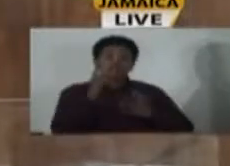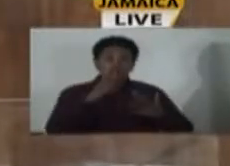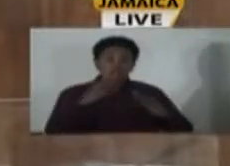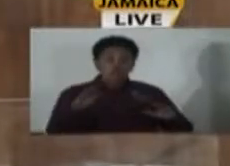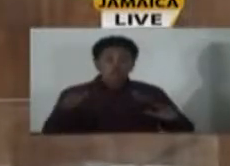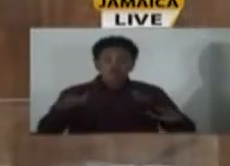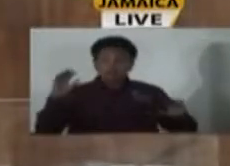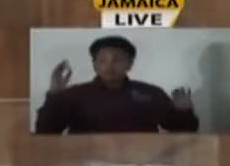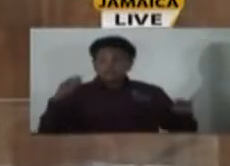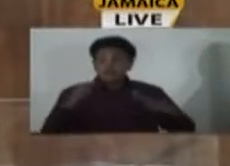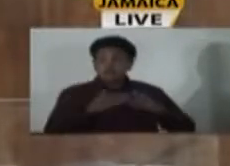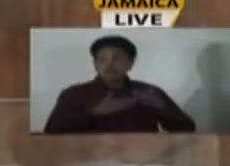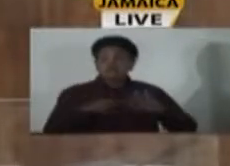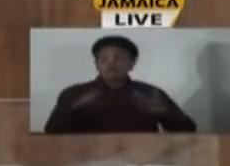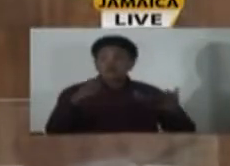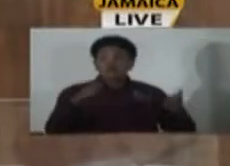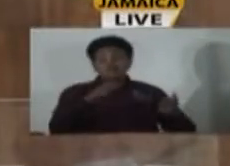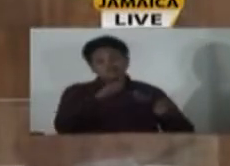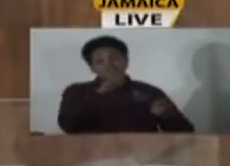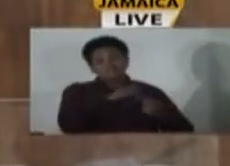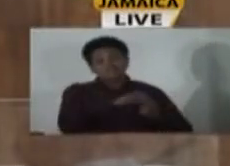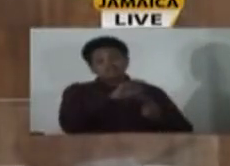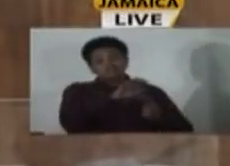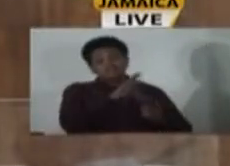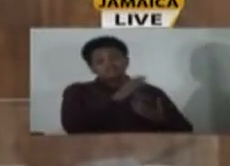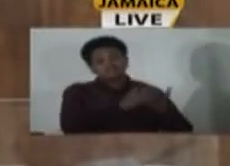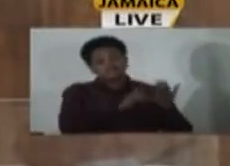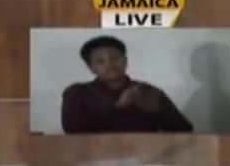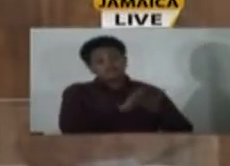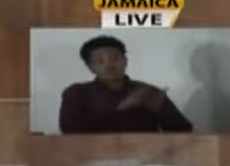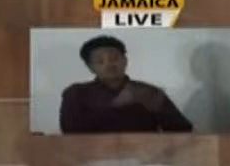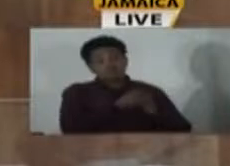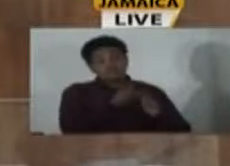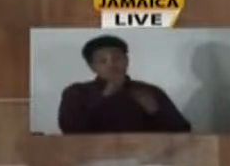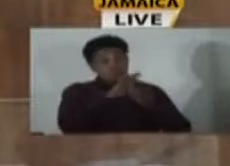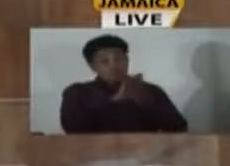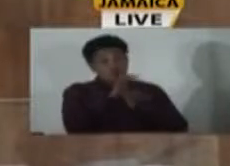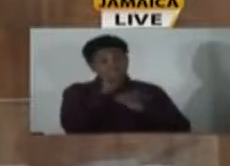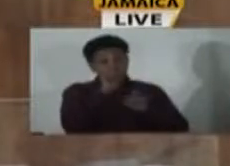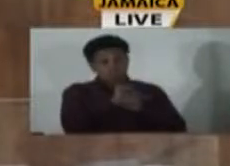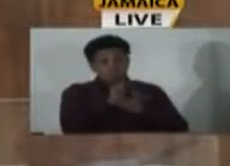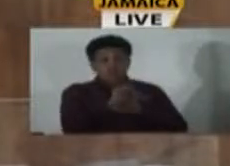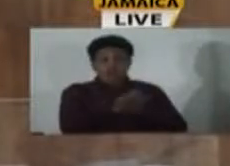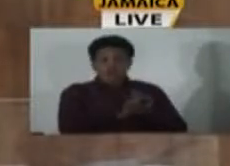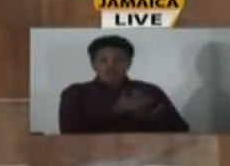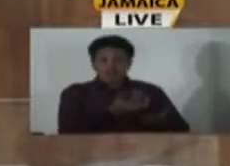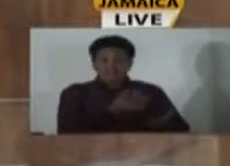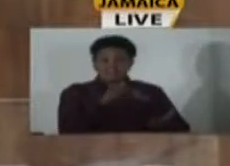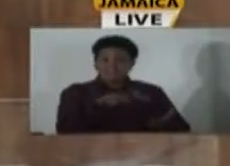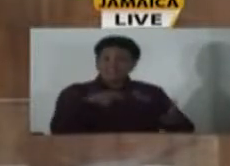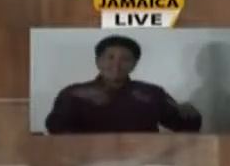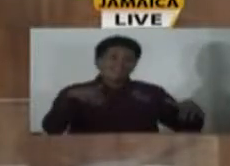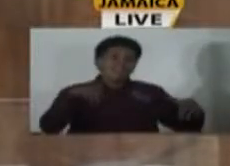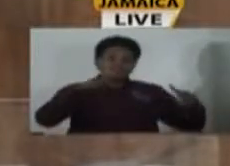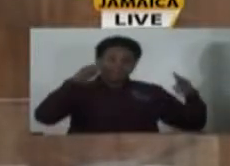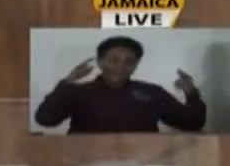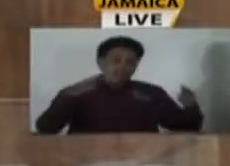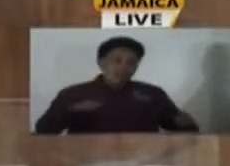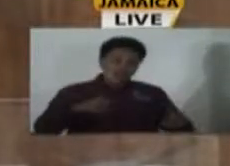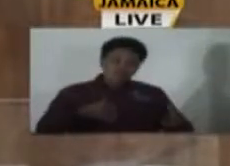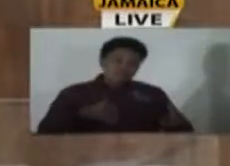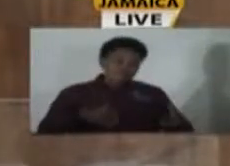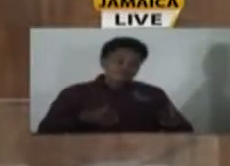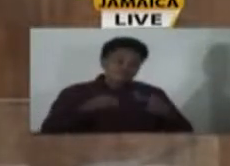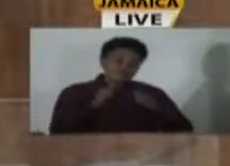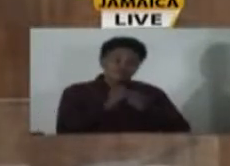decide whether or not they want this particular piece of law to become law. That doesn't happen